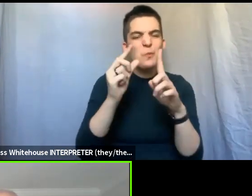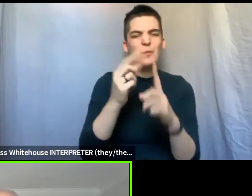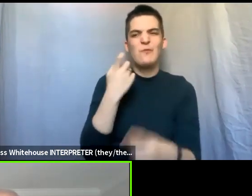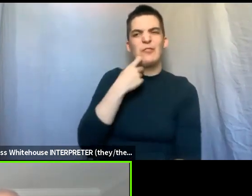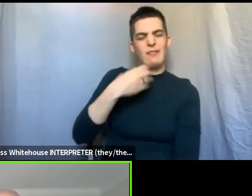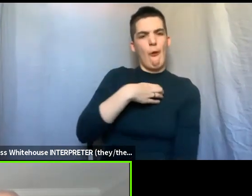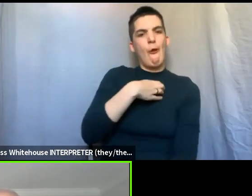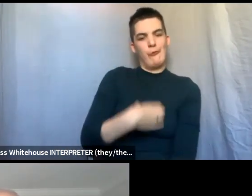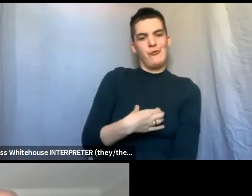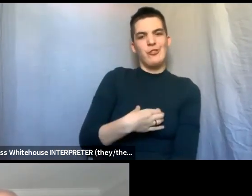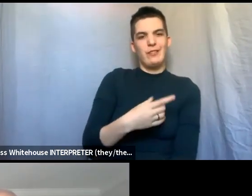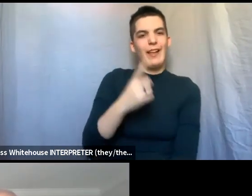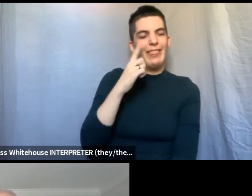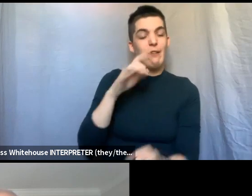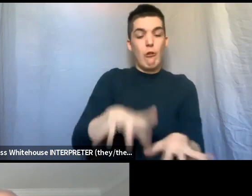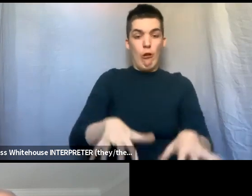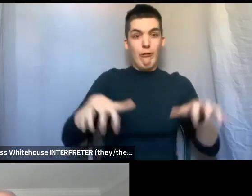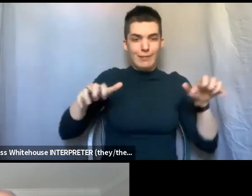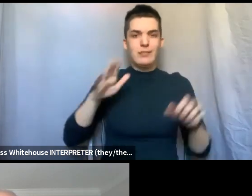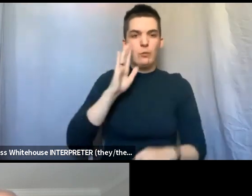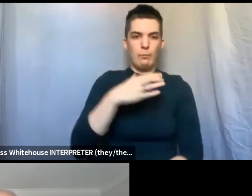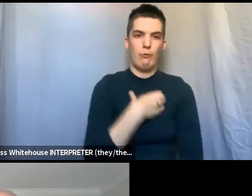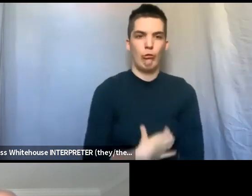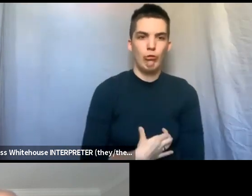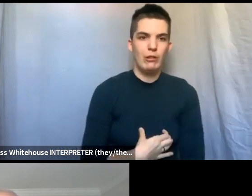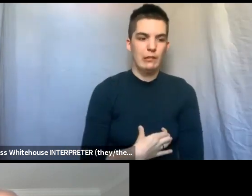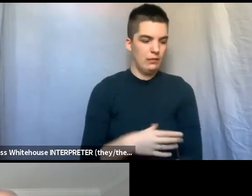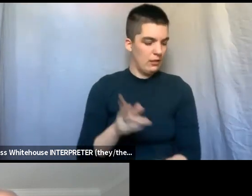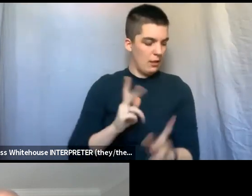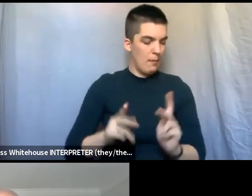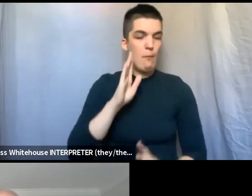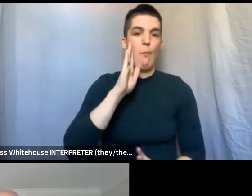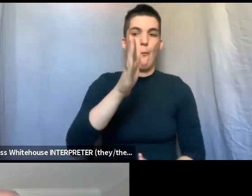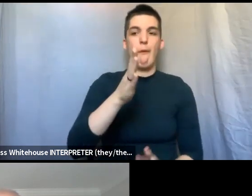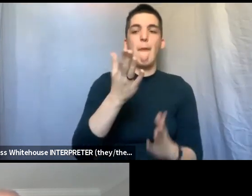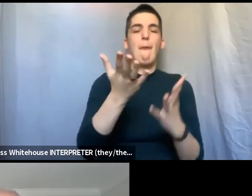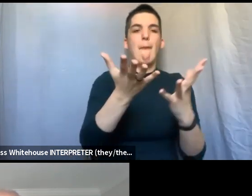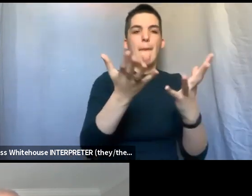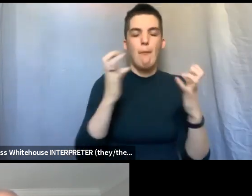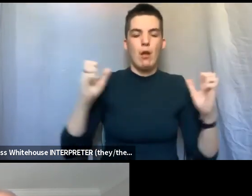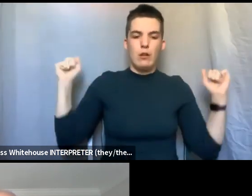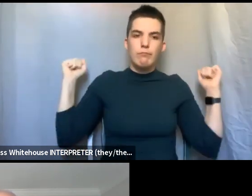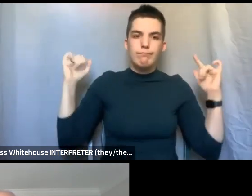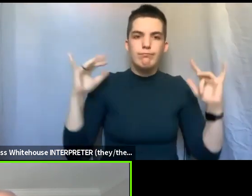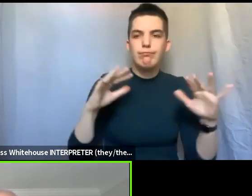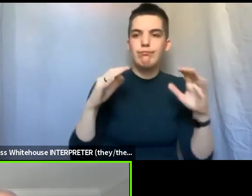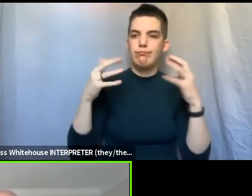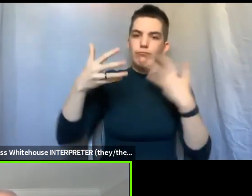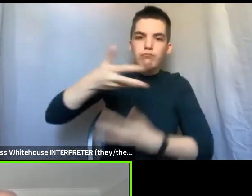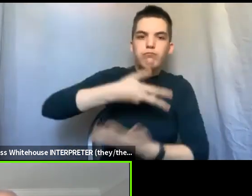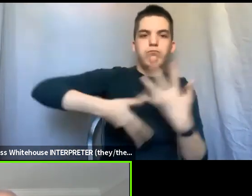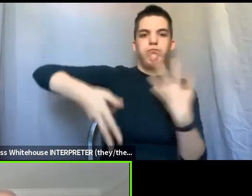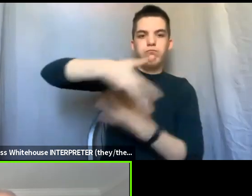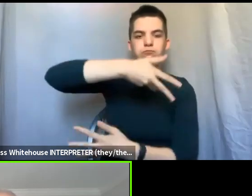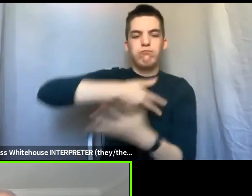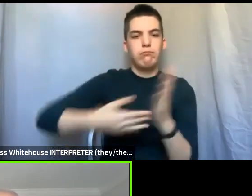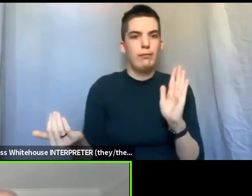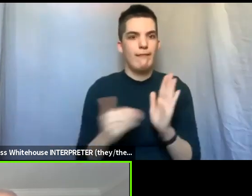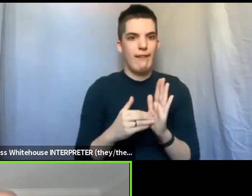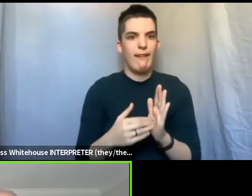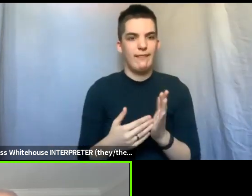to be hungry. Uh-huh. People are going to want to gather again. And again,